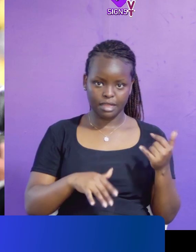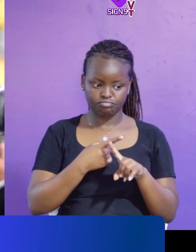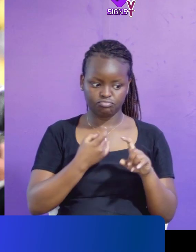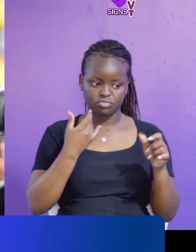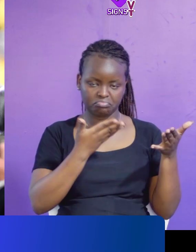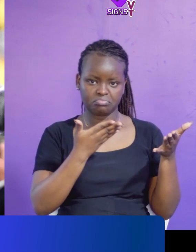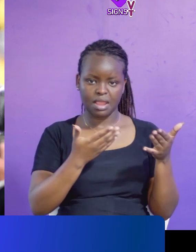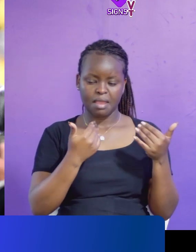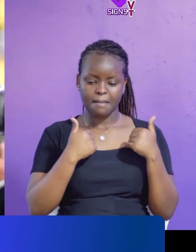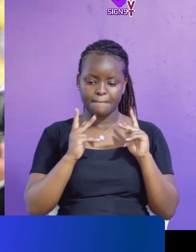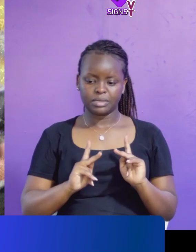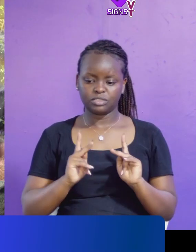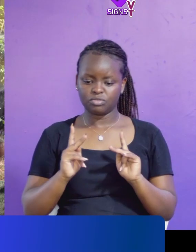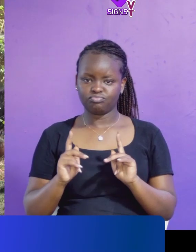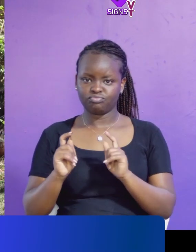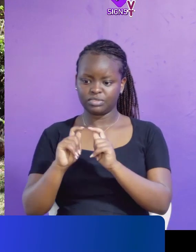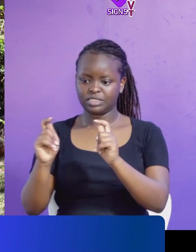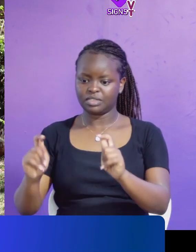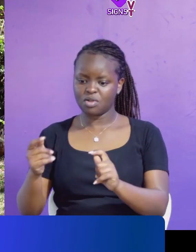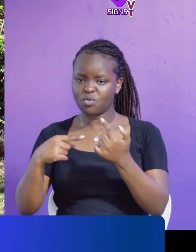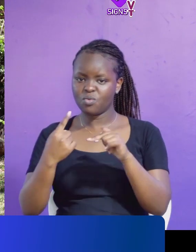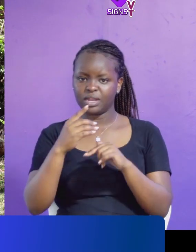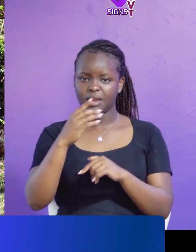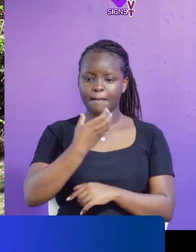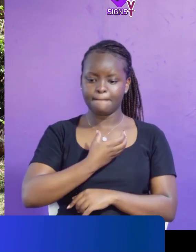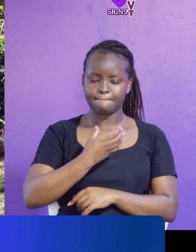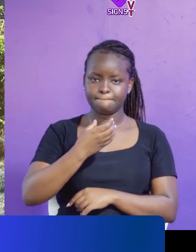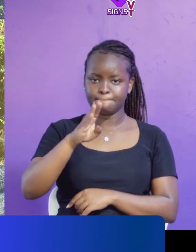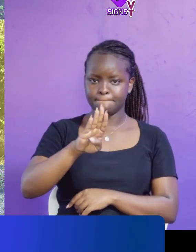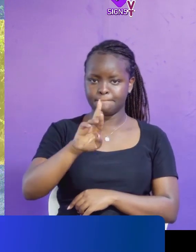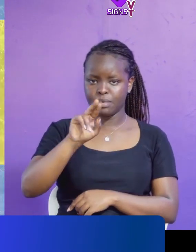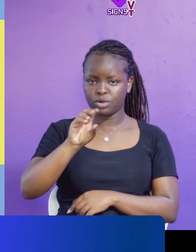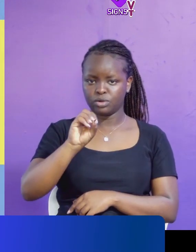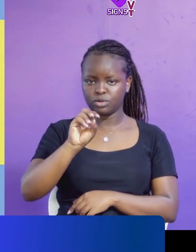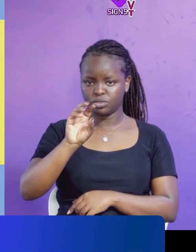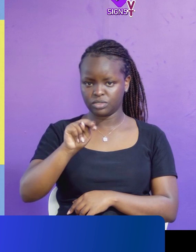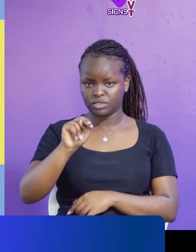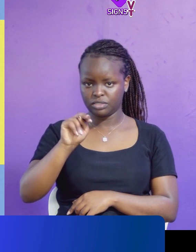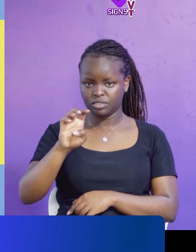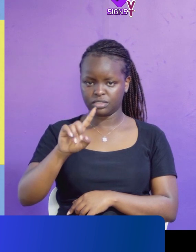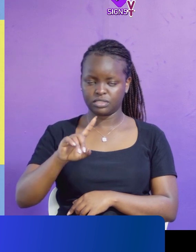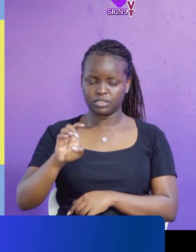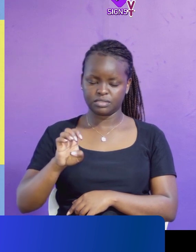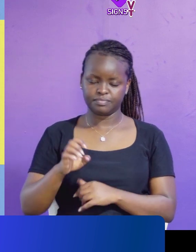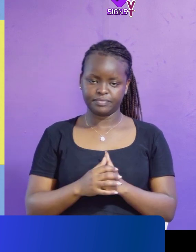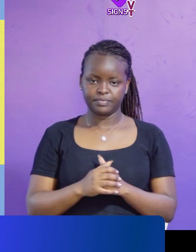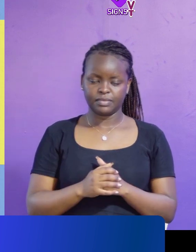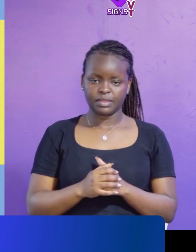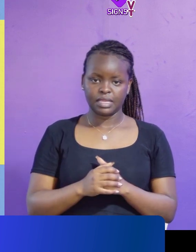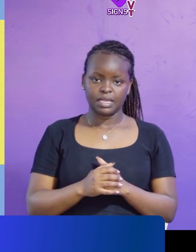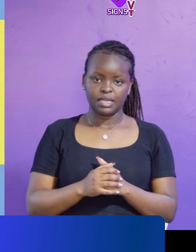the podium by winning the bronze. On the women category, Melissa Jefferson won the